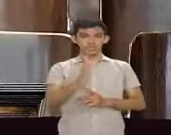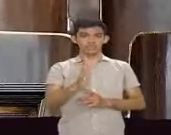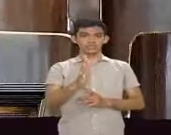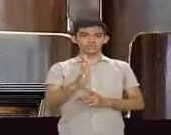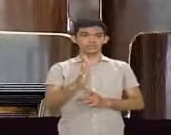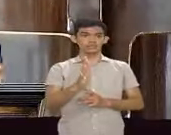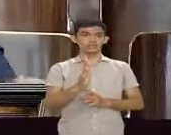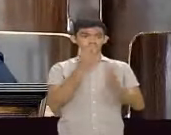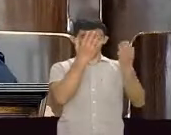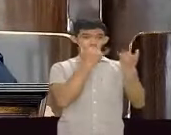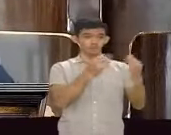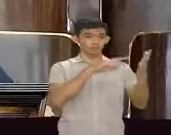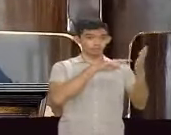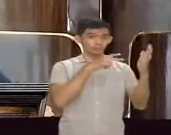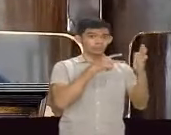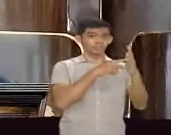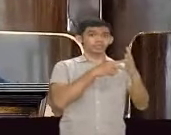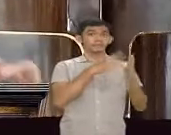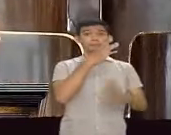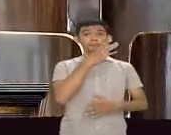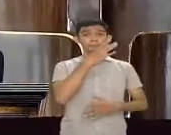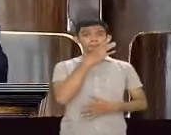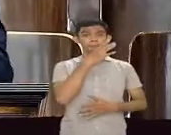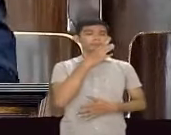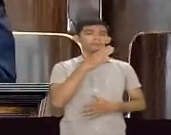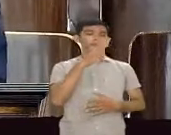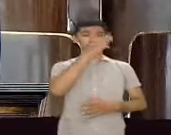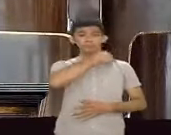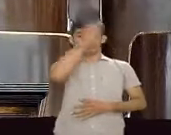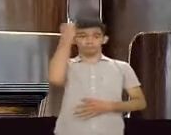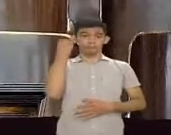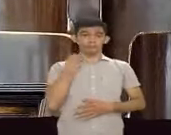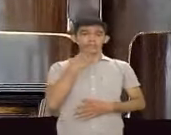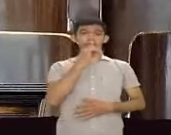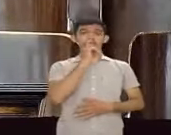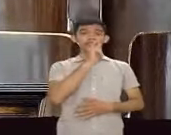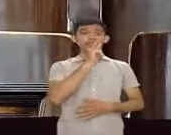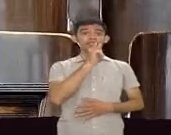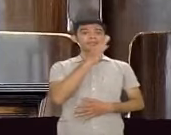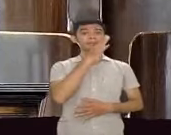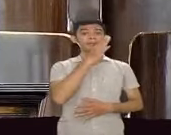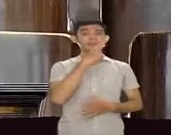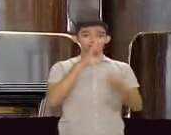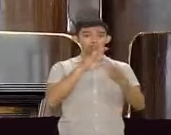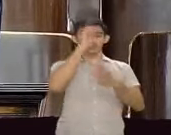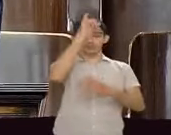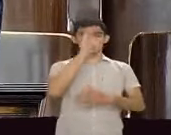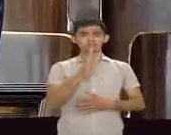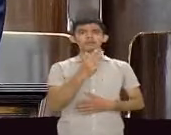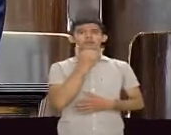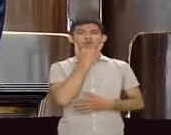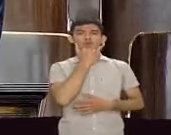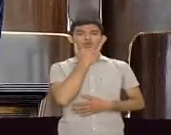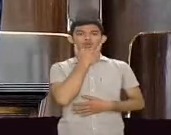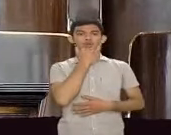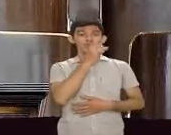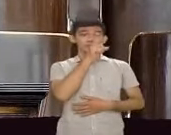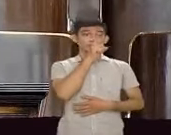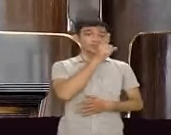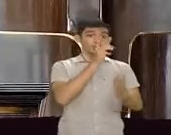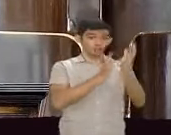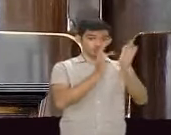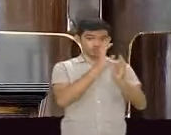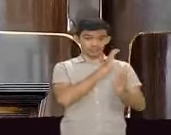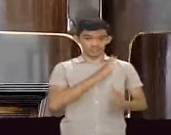Mary is the Mother of God. Now, diri mga kaigsunan ang error. Tinuod nga Jesus is